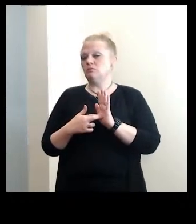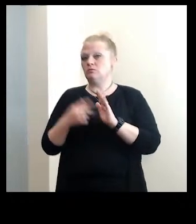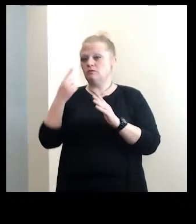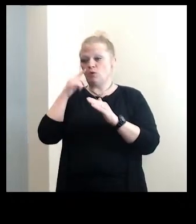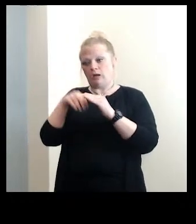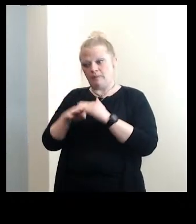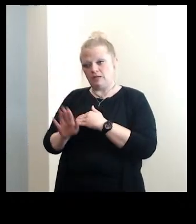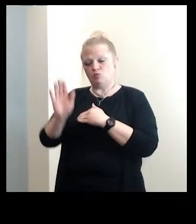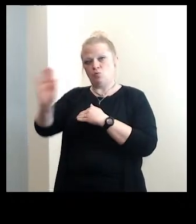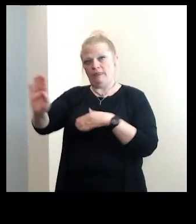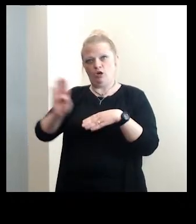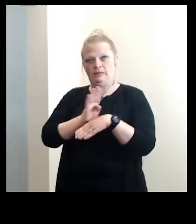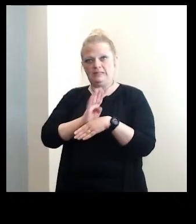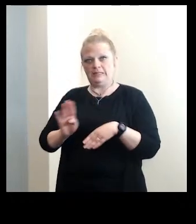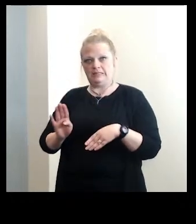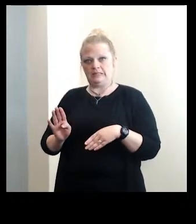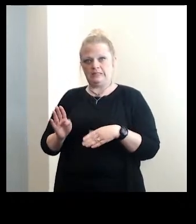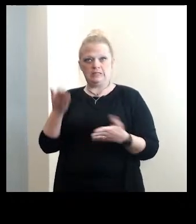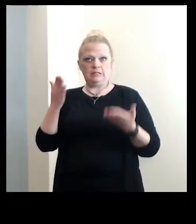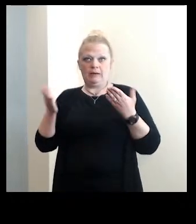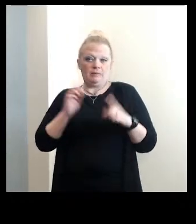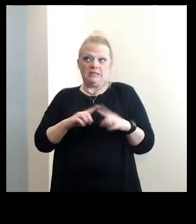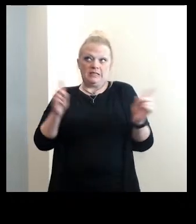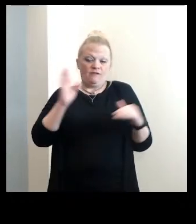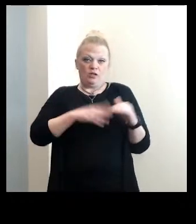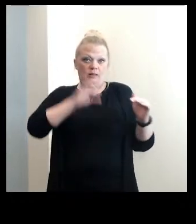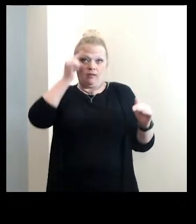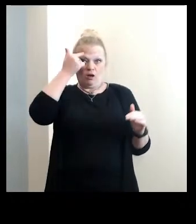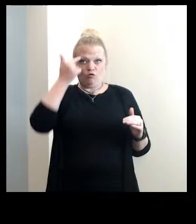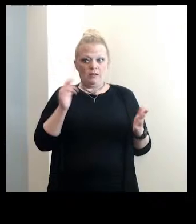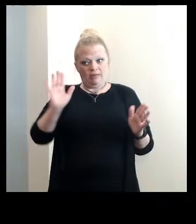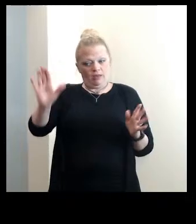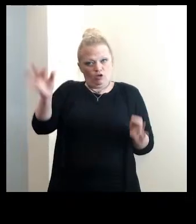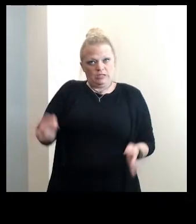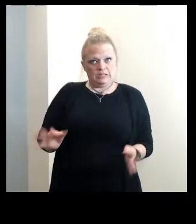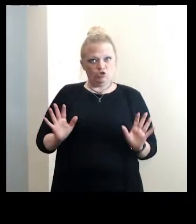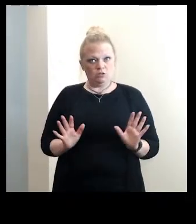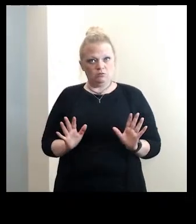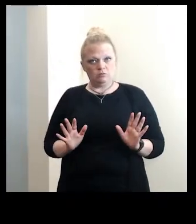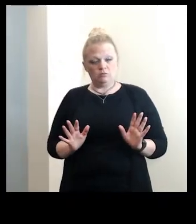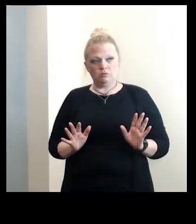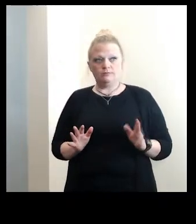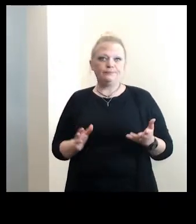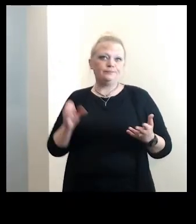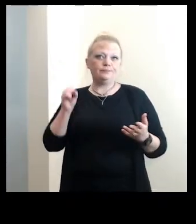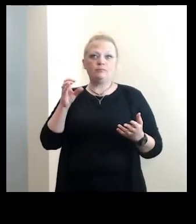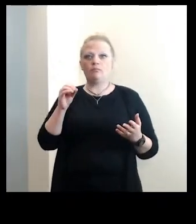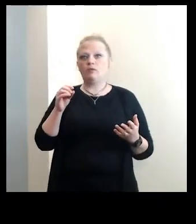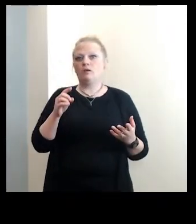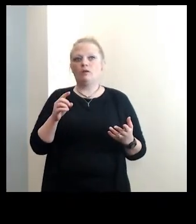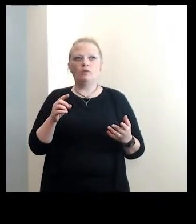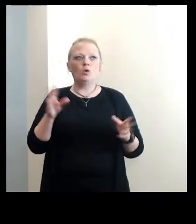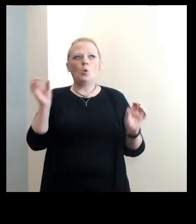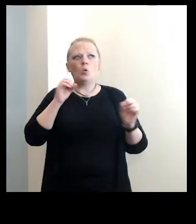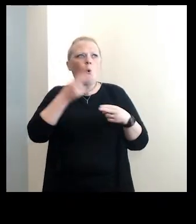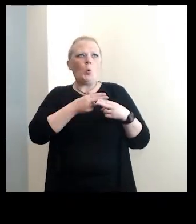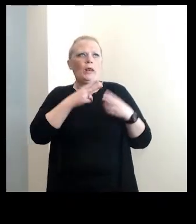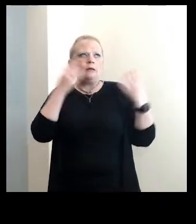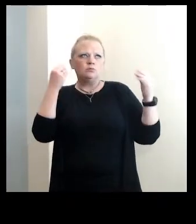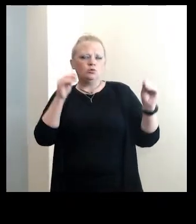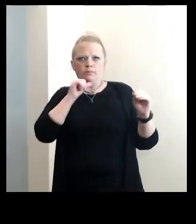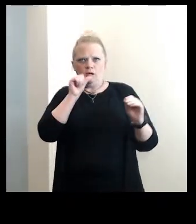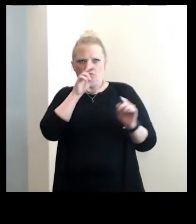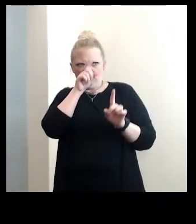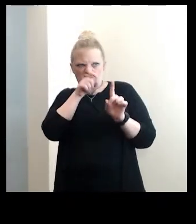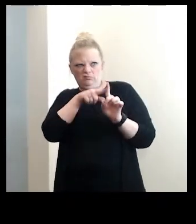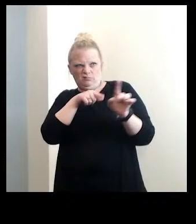these facilities than what maybe is the government says is correct. So if you go to a store, and I'm not going to give a name because I don't want to